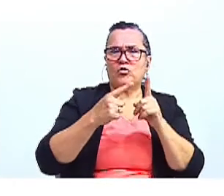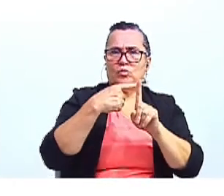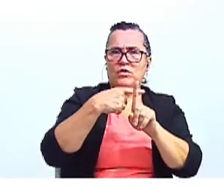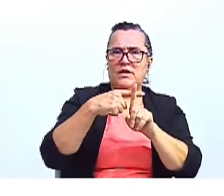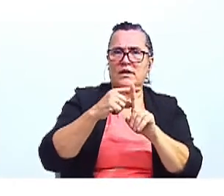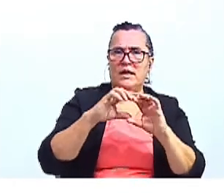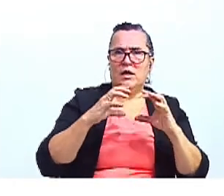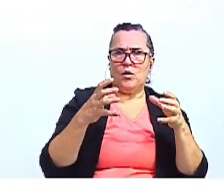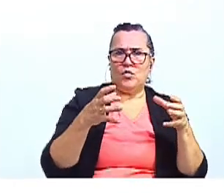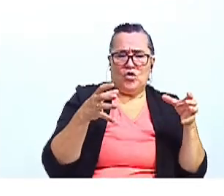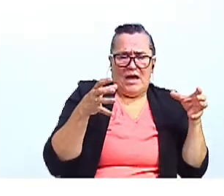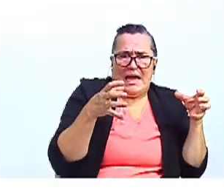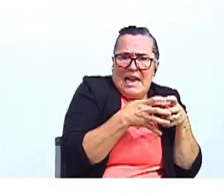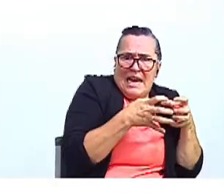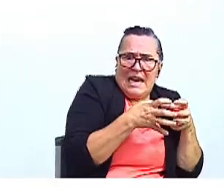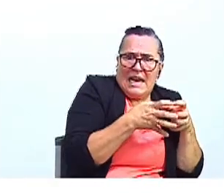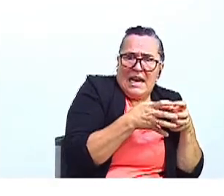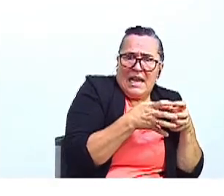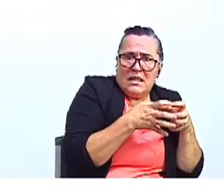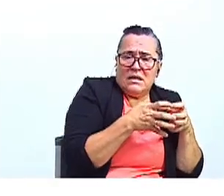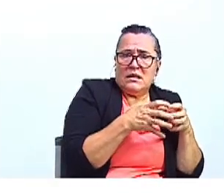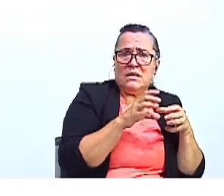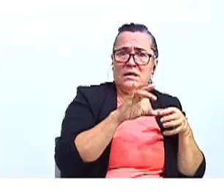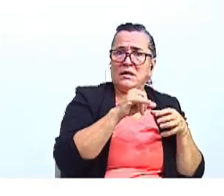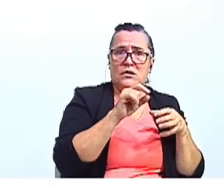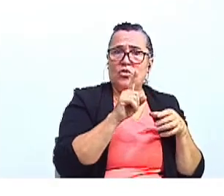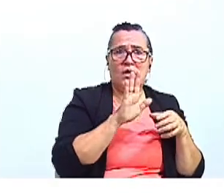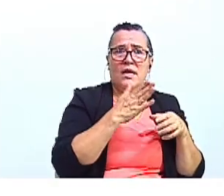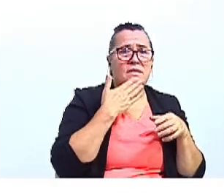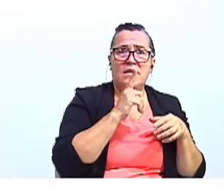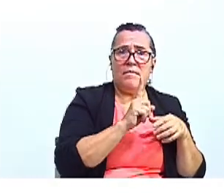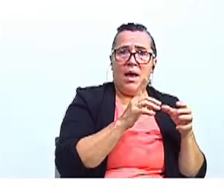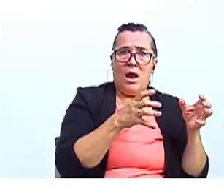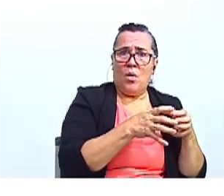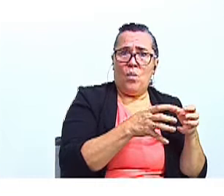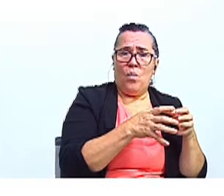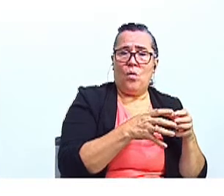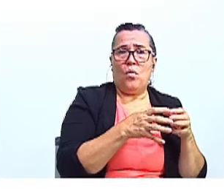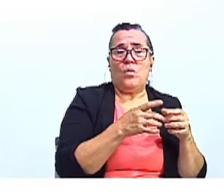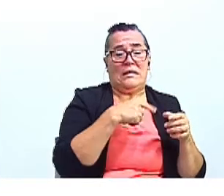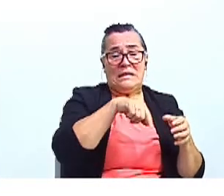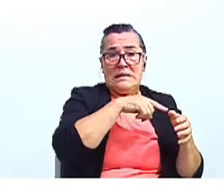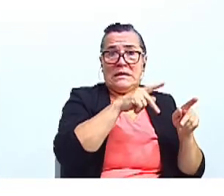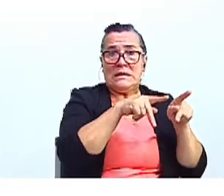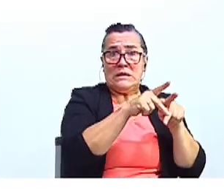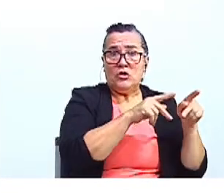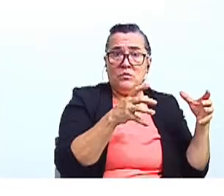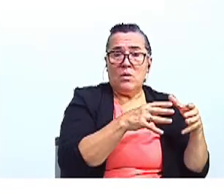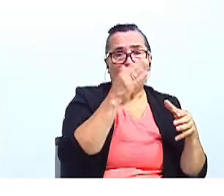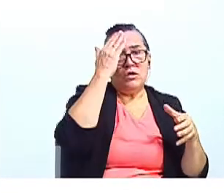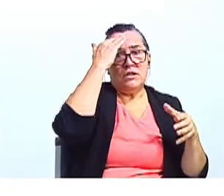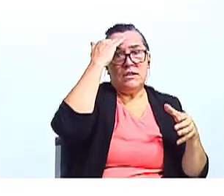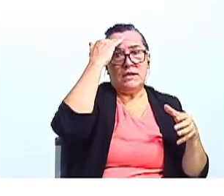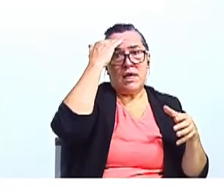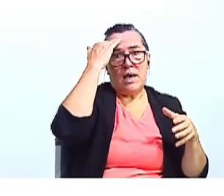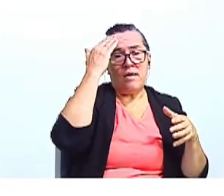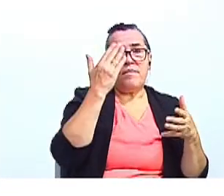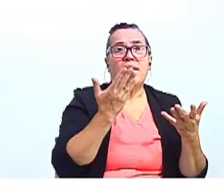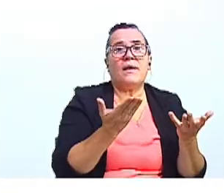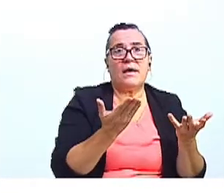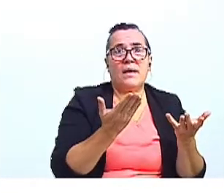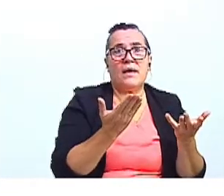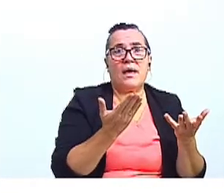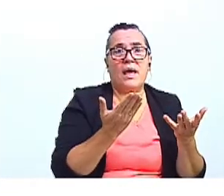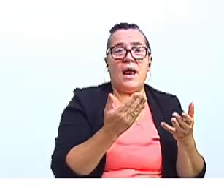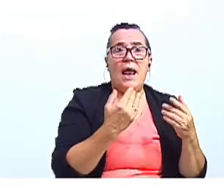Cliques don't have to be bad, so long as its members know the boundaries that should never be